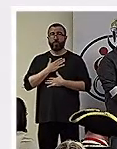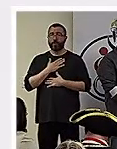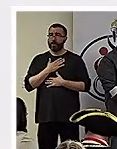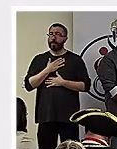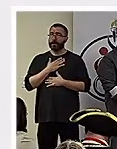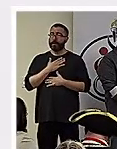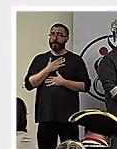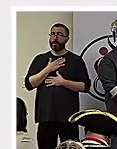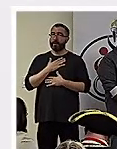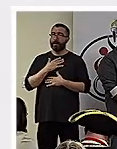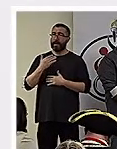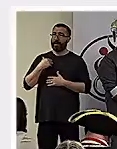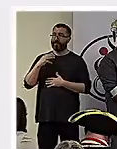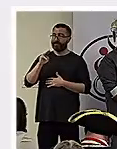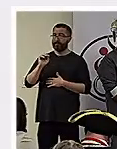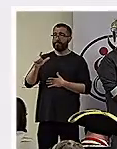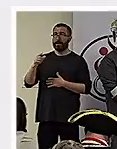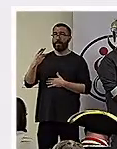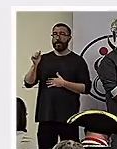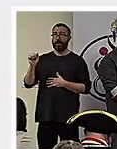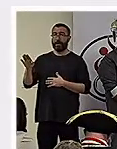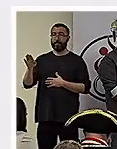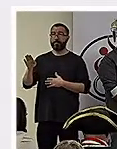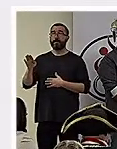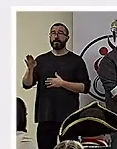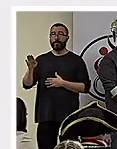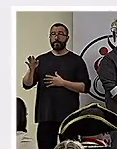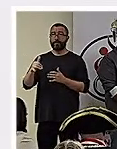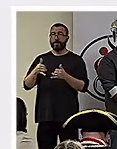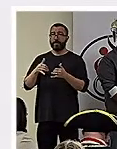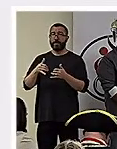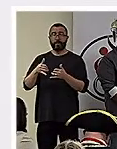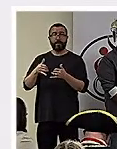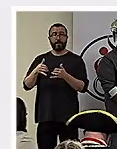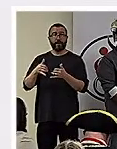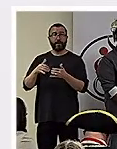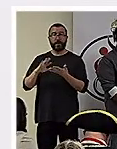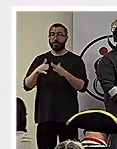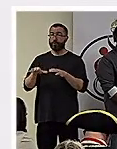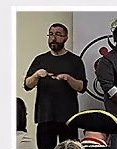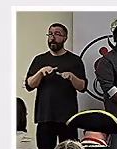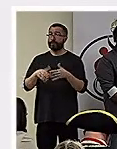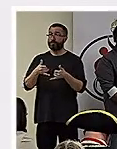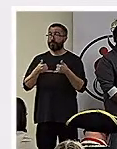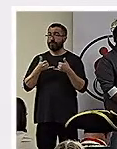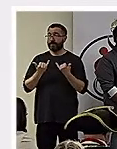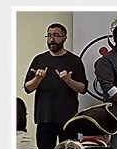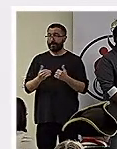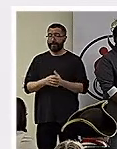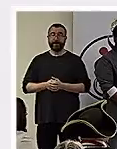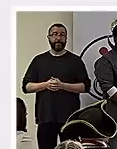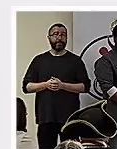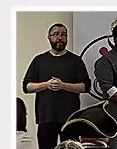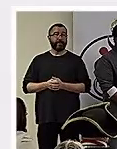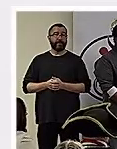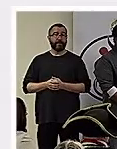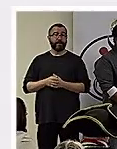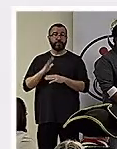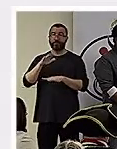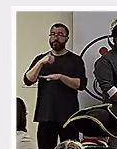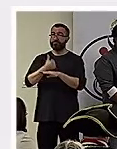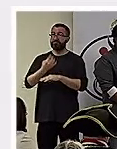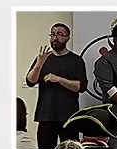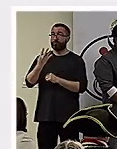Hebb's Hourglass Action Award today. So we as an organization, non-profit organization, started 4 years ago.